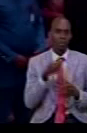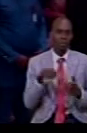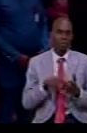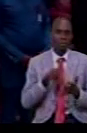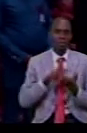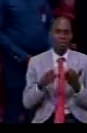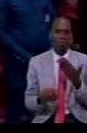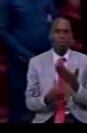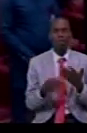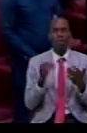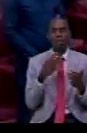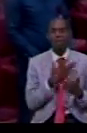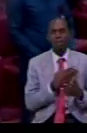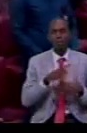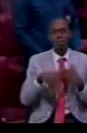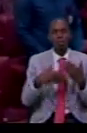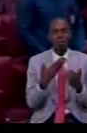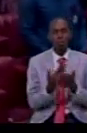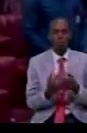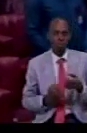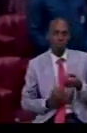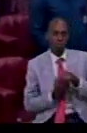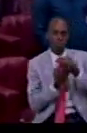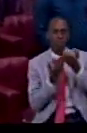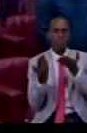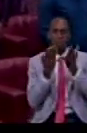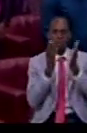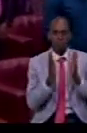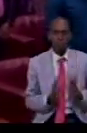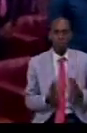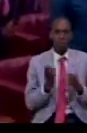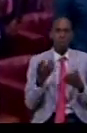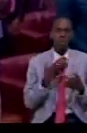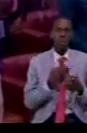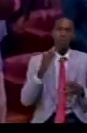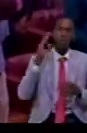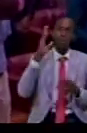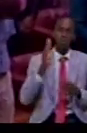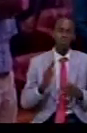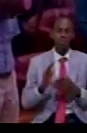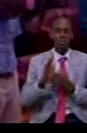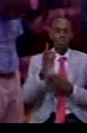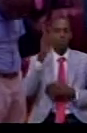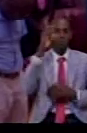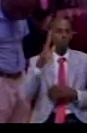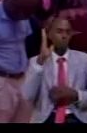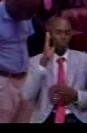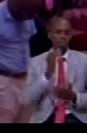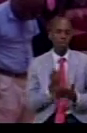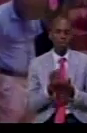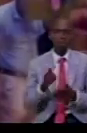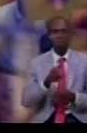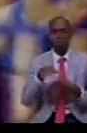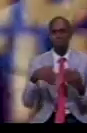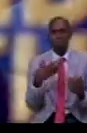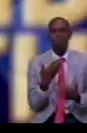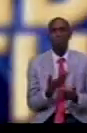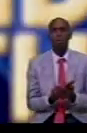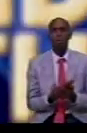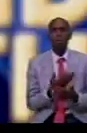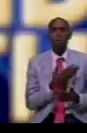Lord will be upon them all. And that as He leads us in this program, the anointing of the Lord will